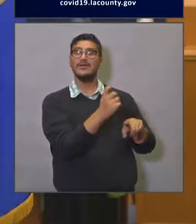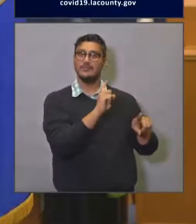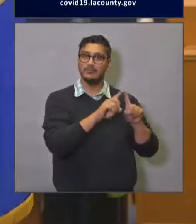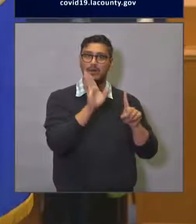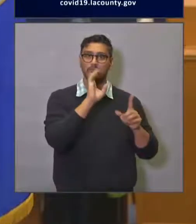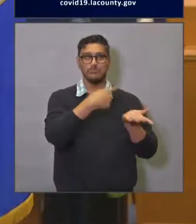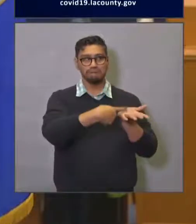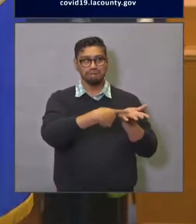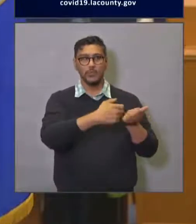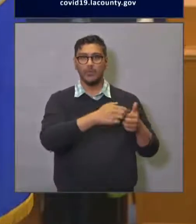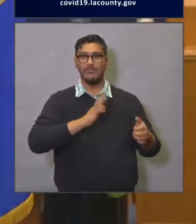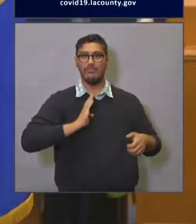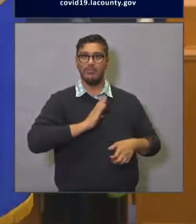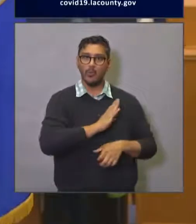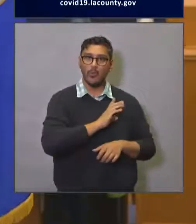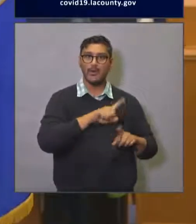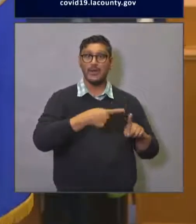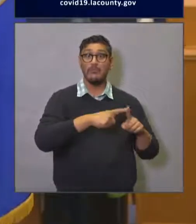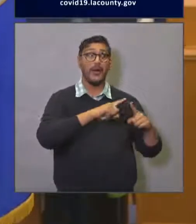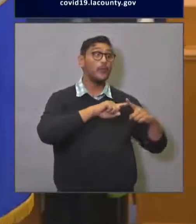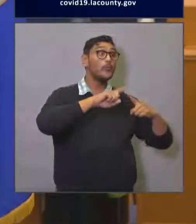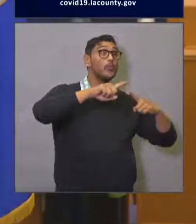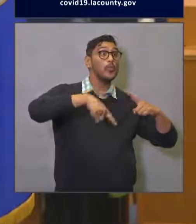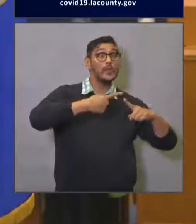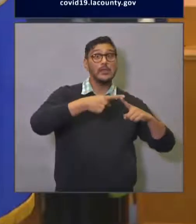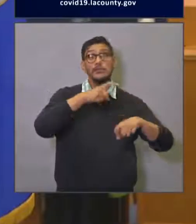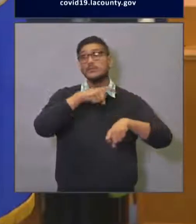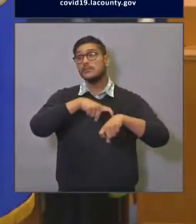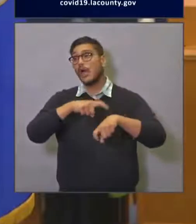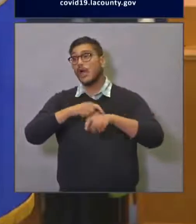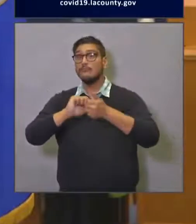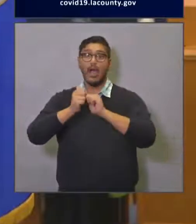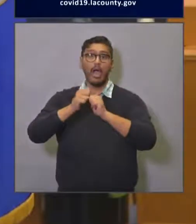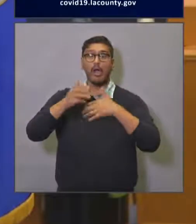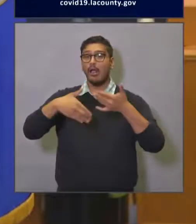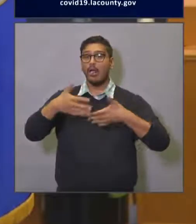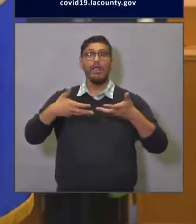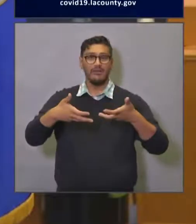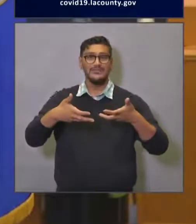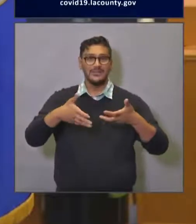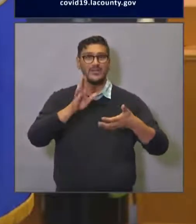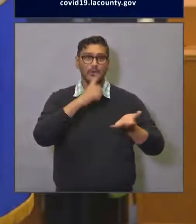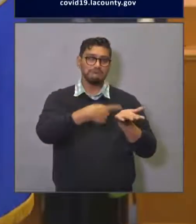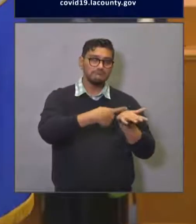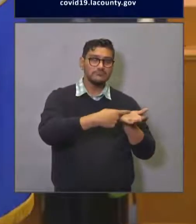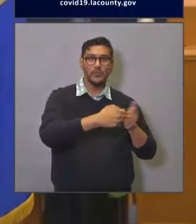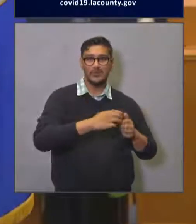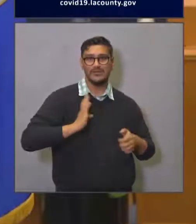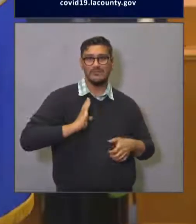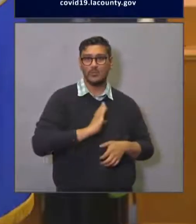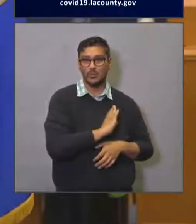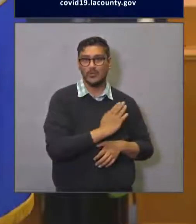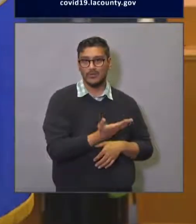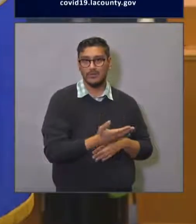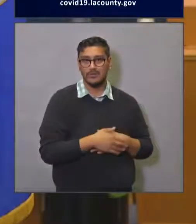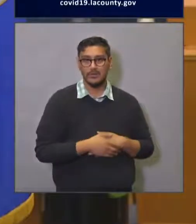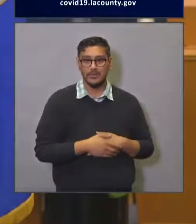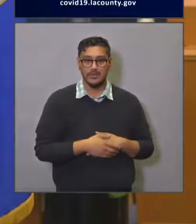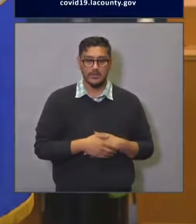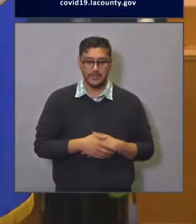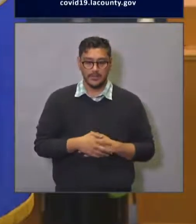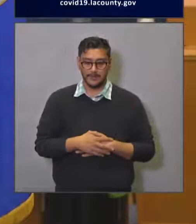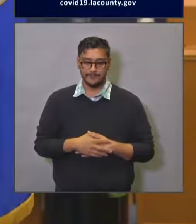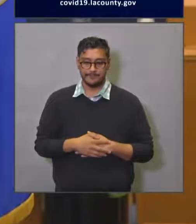our board about the timeline and exactly what those protocols will look like here in LA County. As everybody